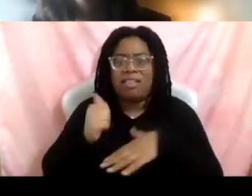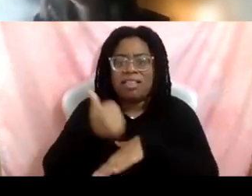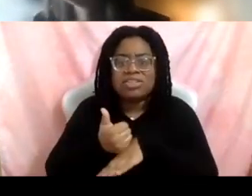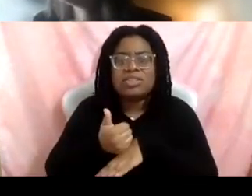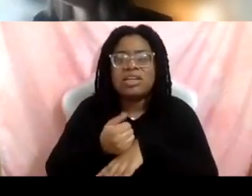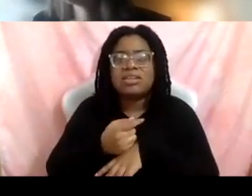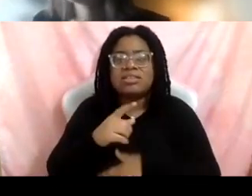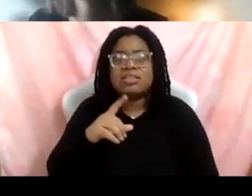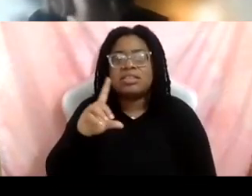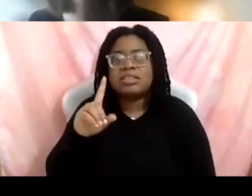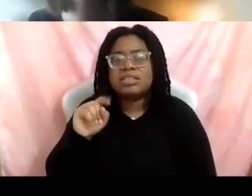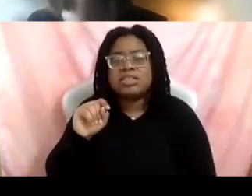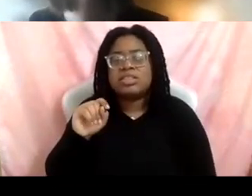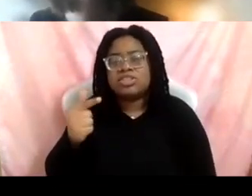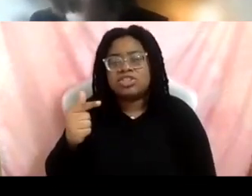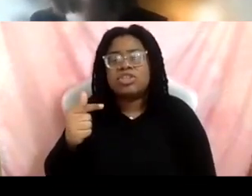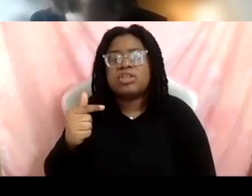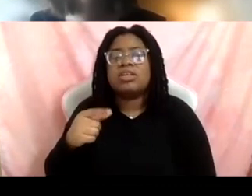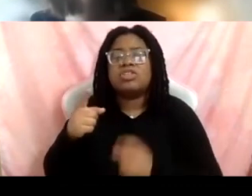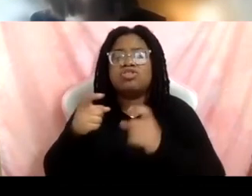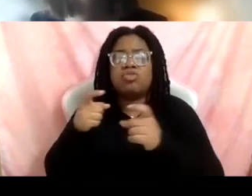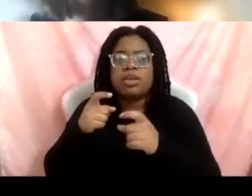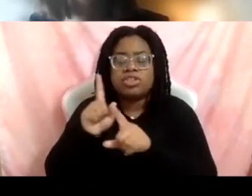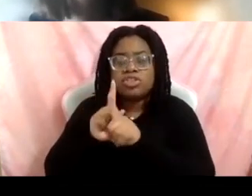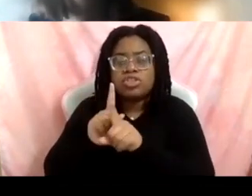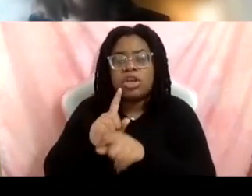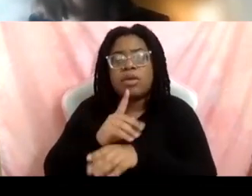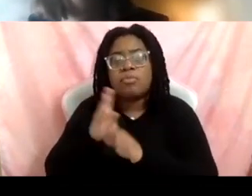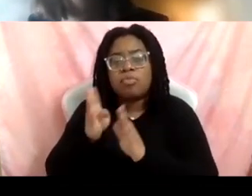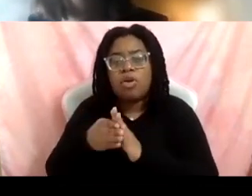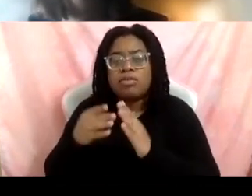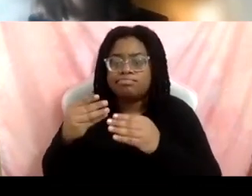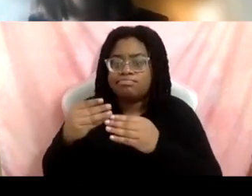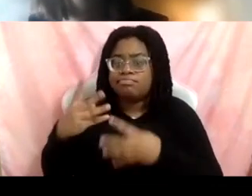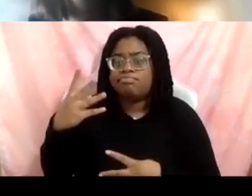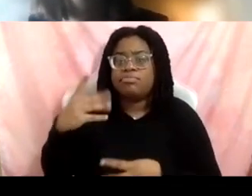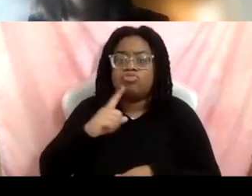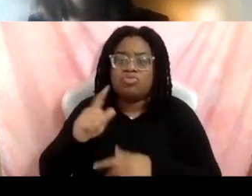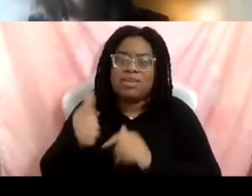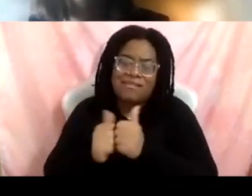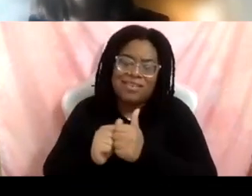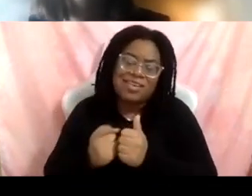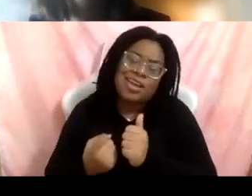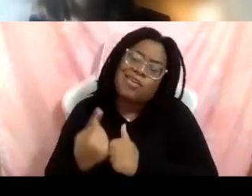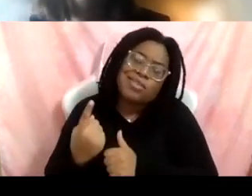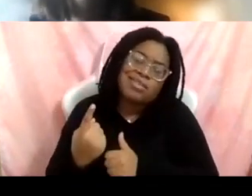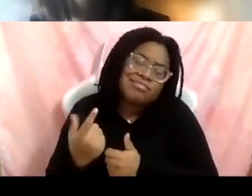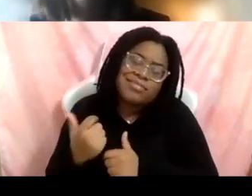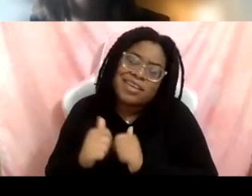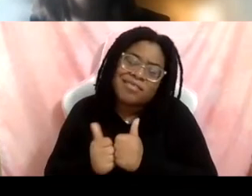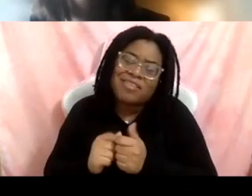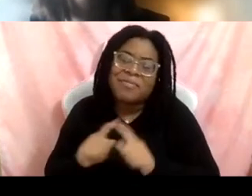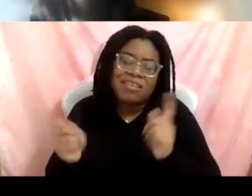the directing, shadowing programs listed. I mean, those are super competitive. Everything is really competitive, but